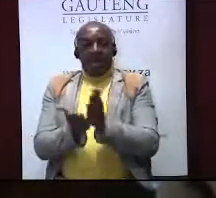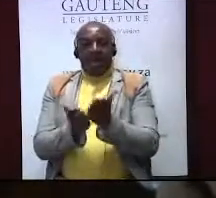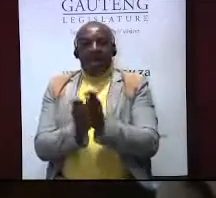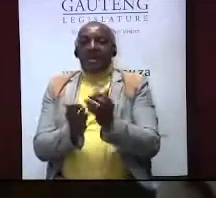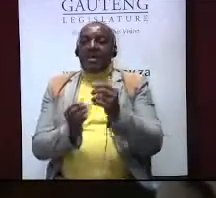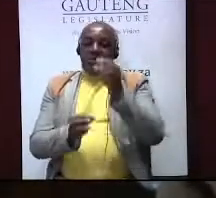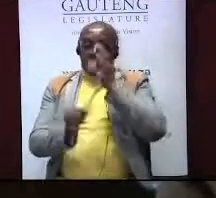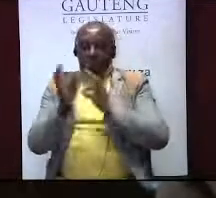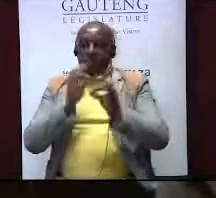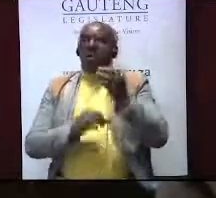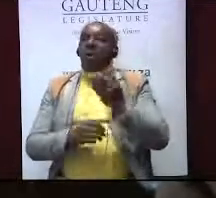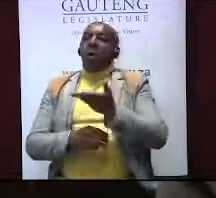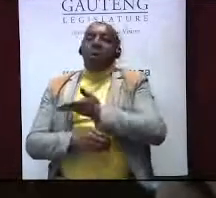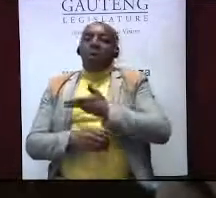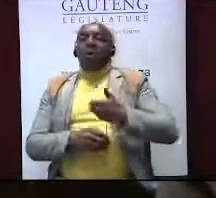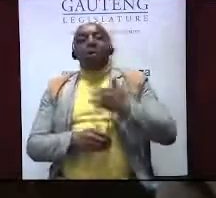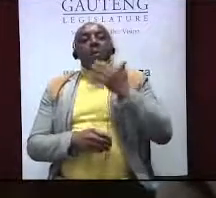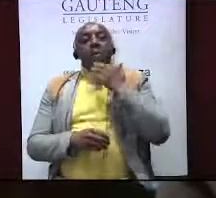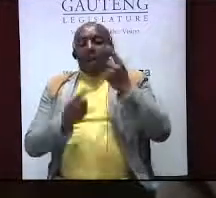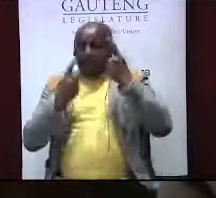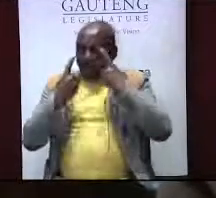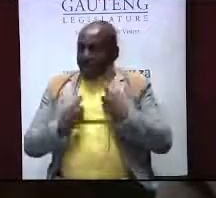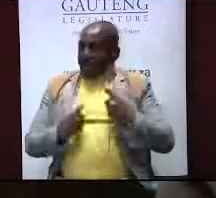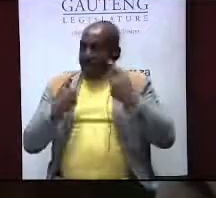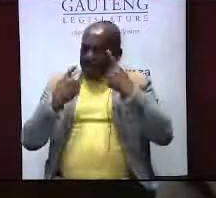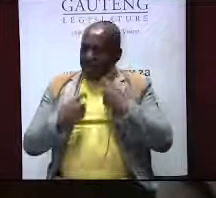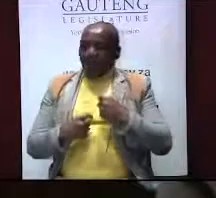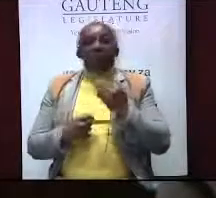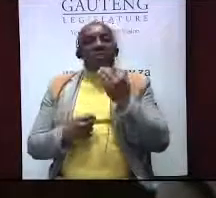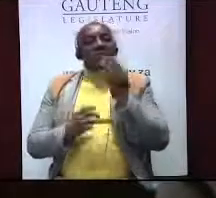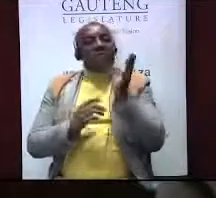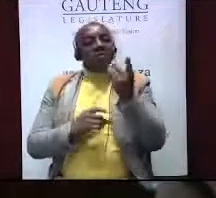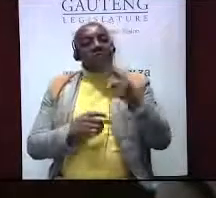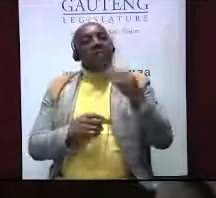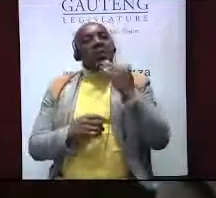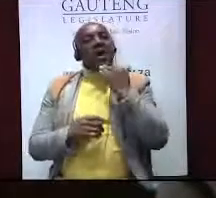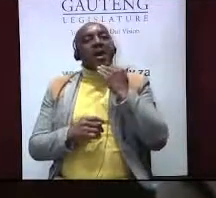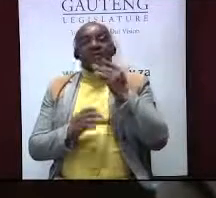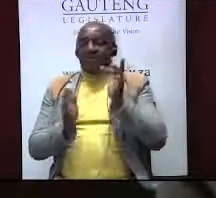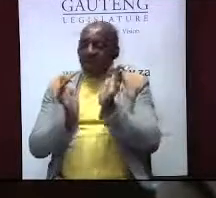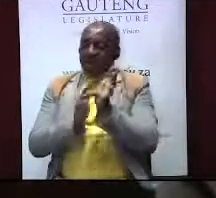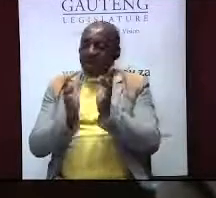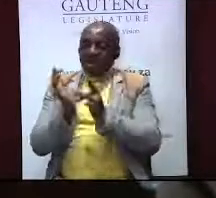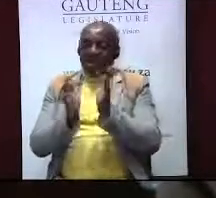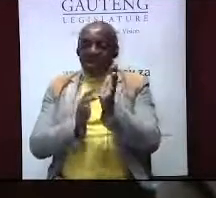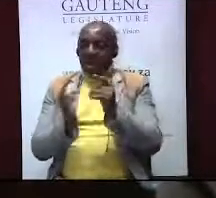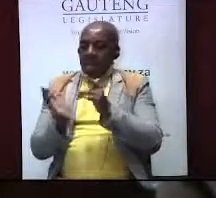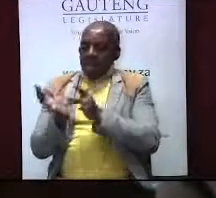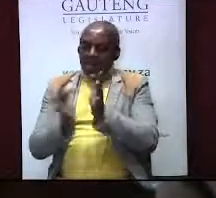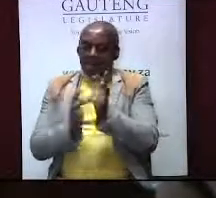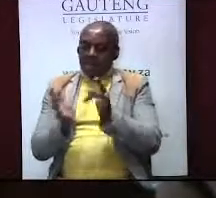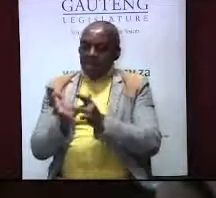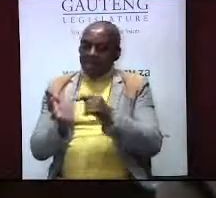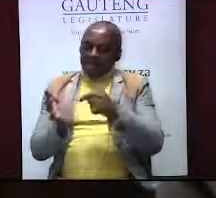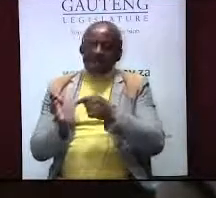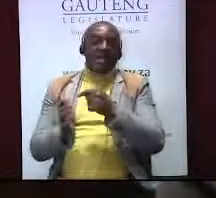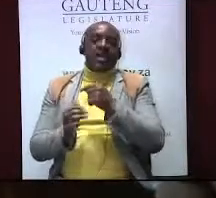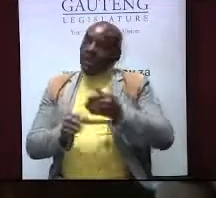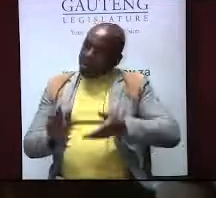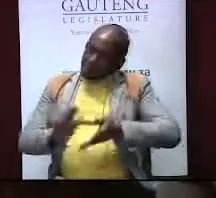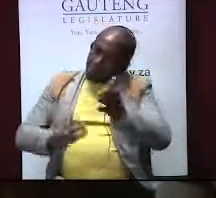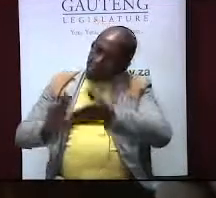women who were running, who were crying after Christ. And Christ said, "Go and cry for you and your